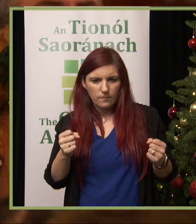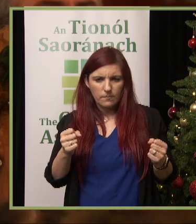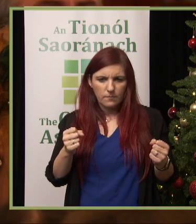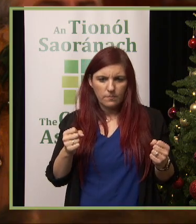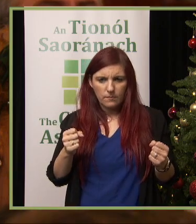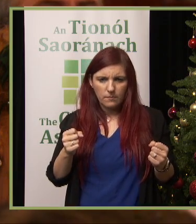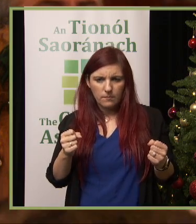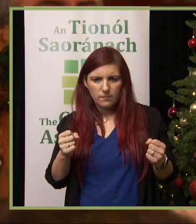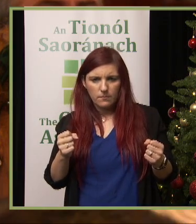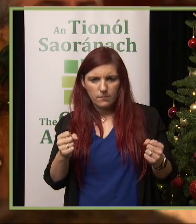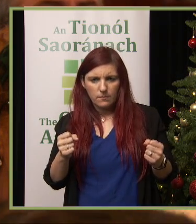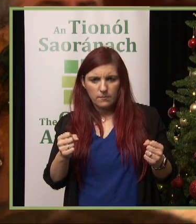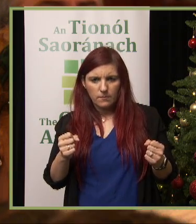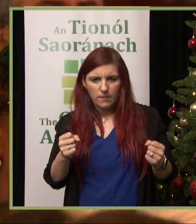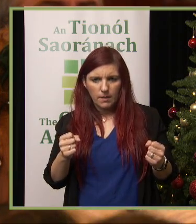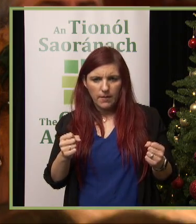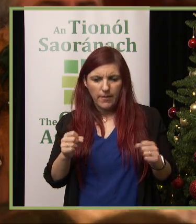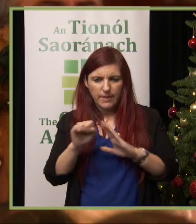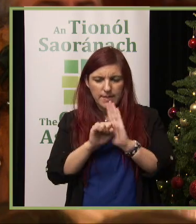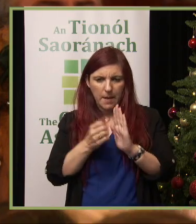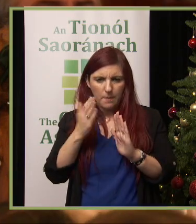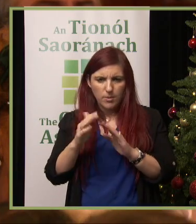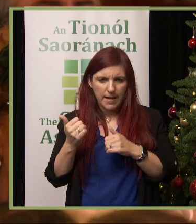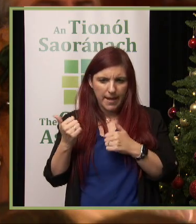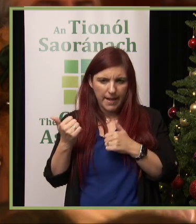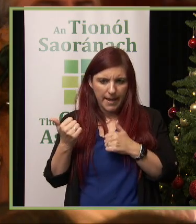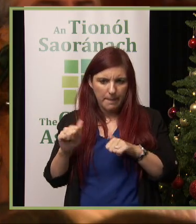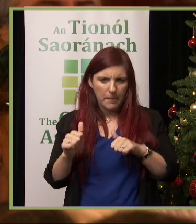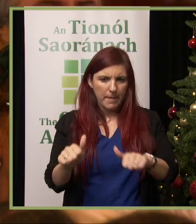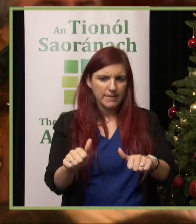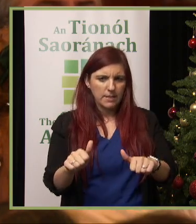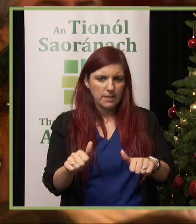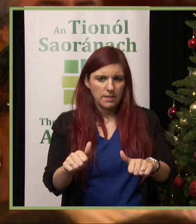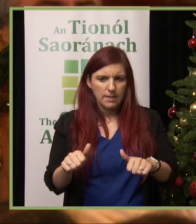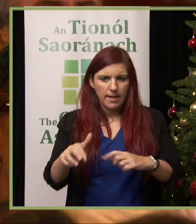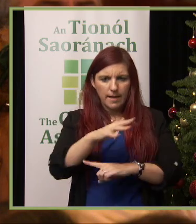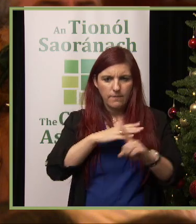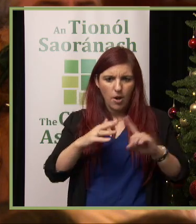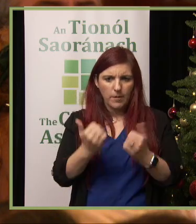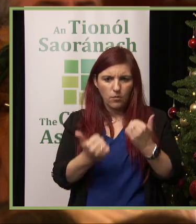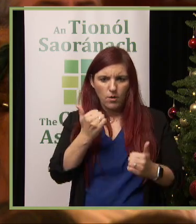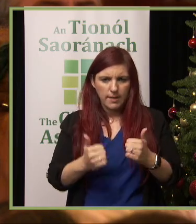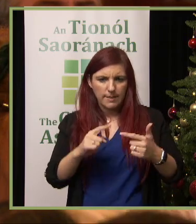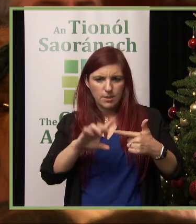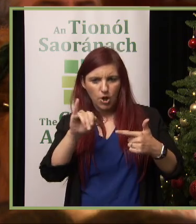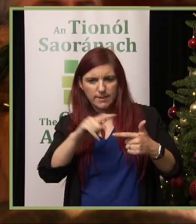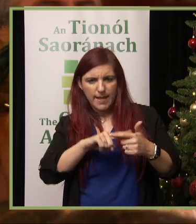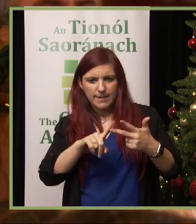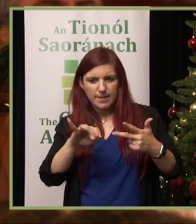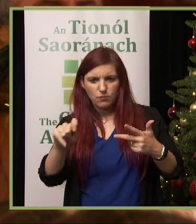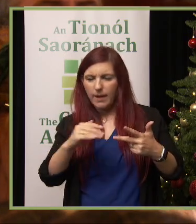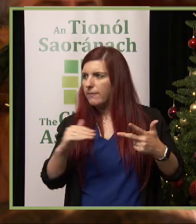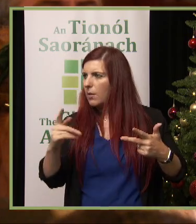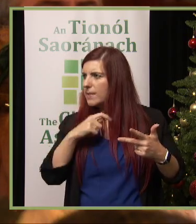structures, for example, the state must implement environmental courts at circuit and district levels as